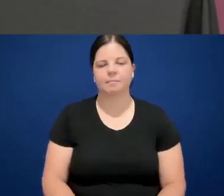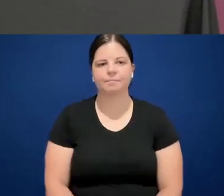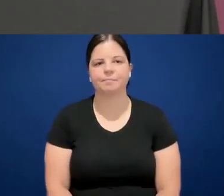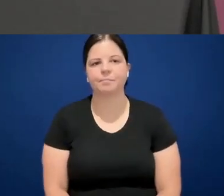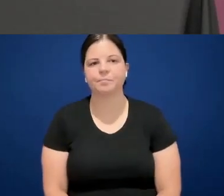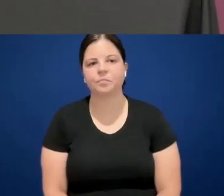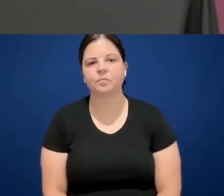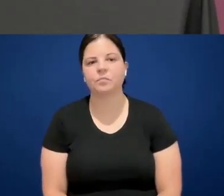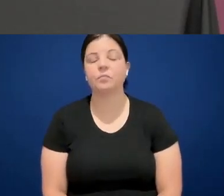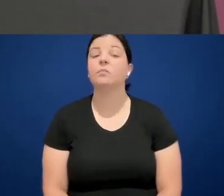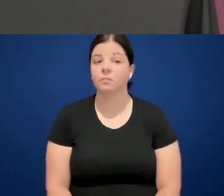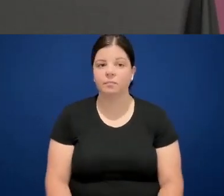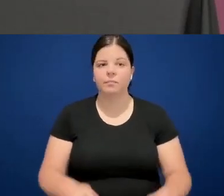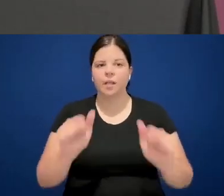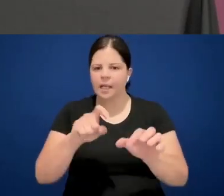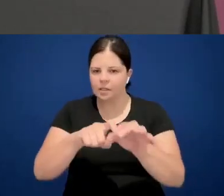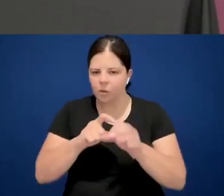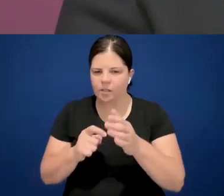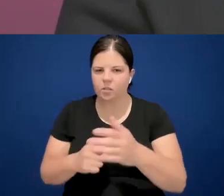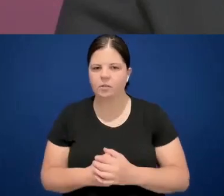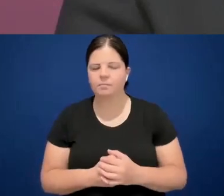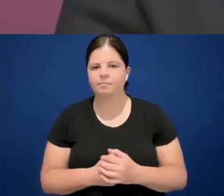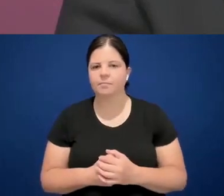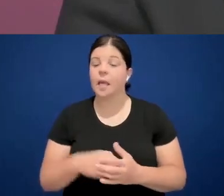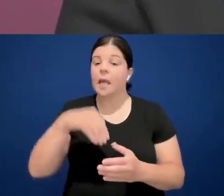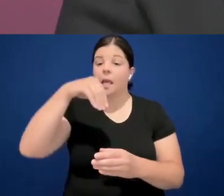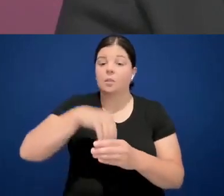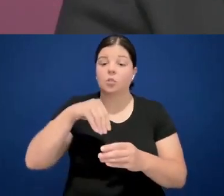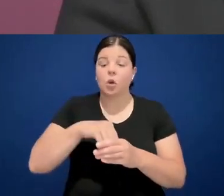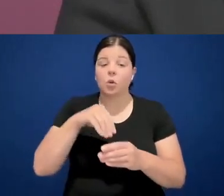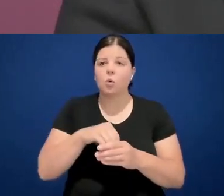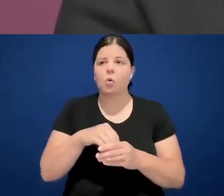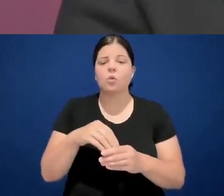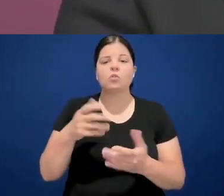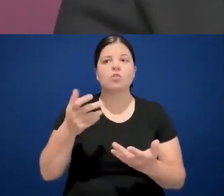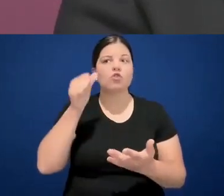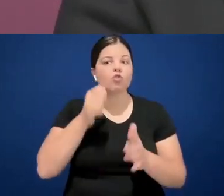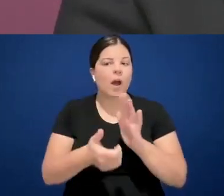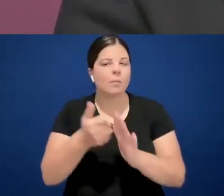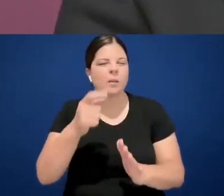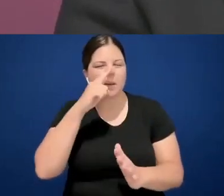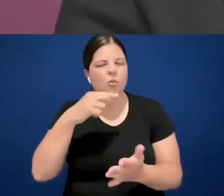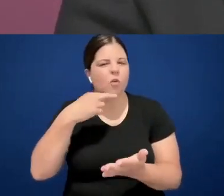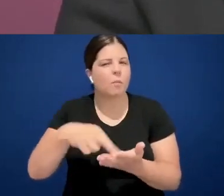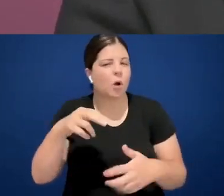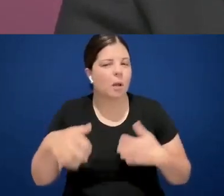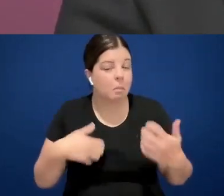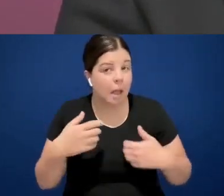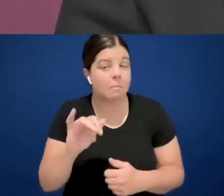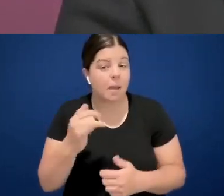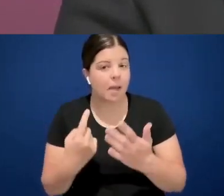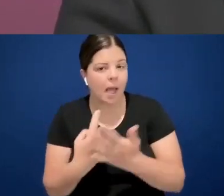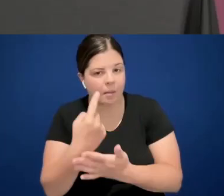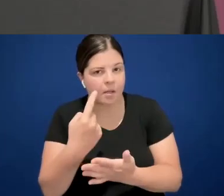So the next question, when managing alleged internal corruption, how do we best or reasonably balance oversight and staff